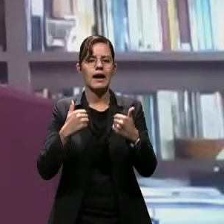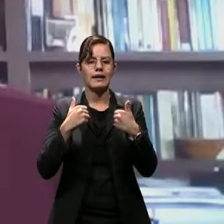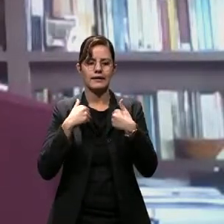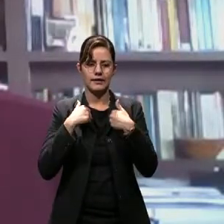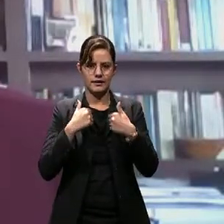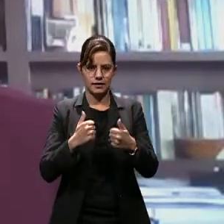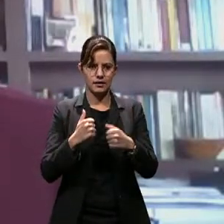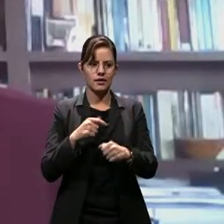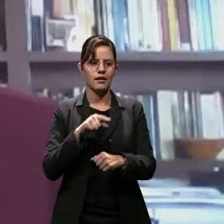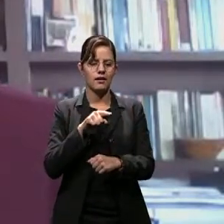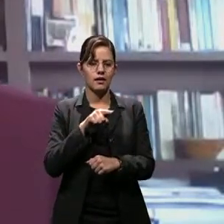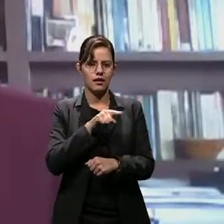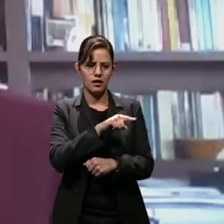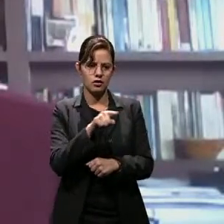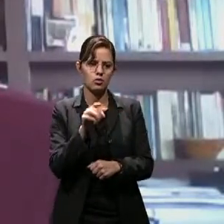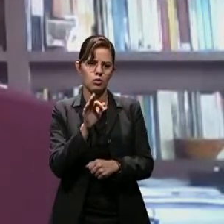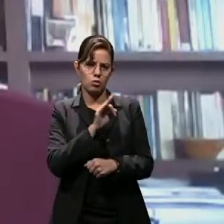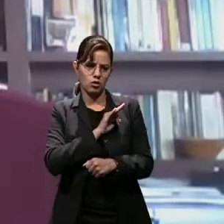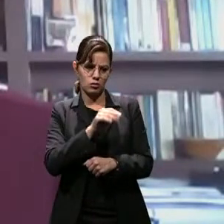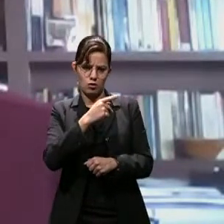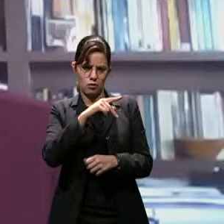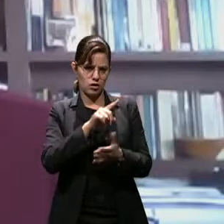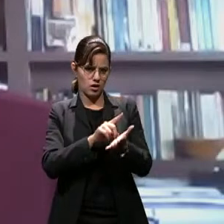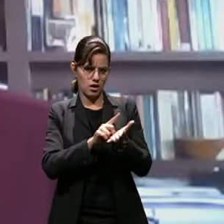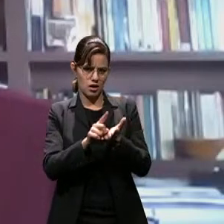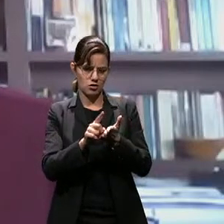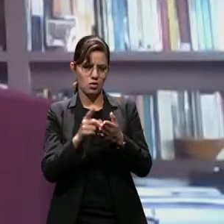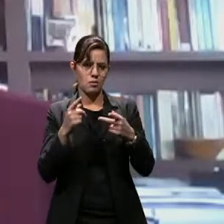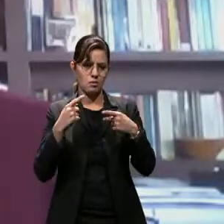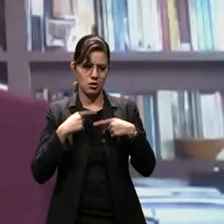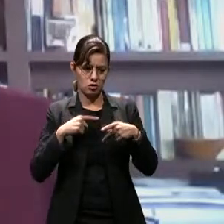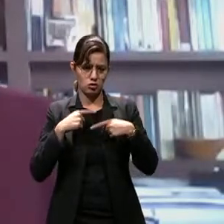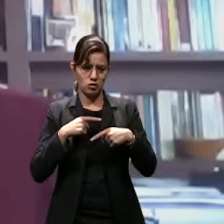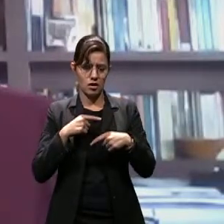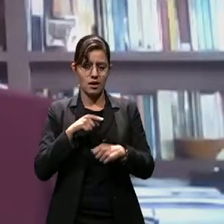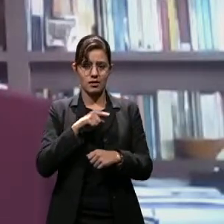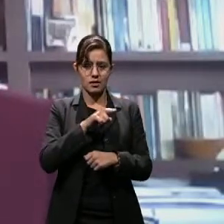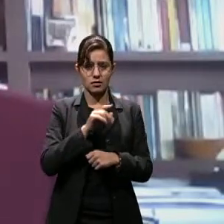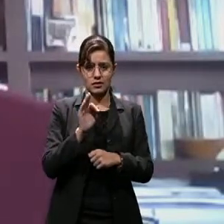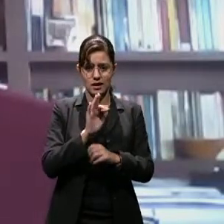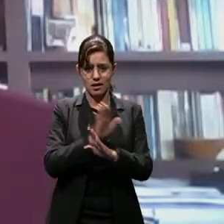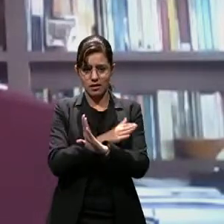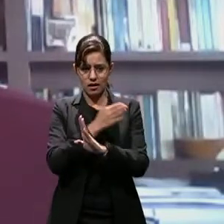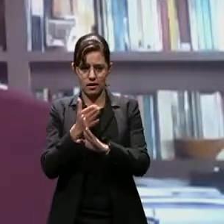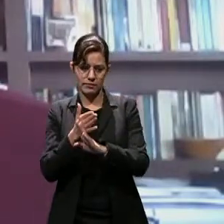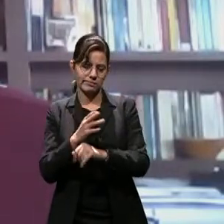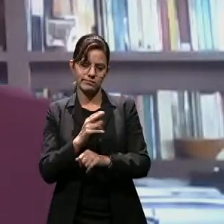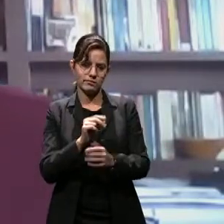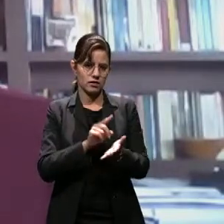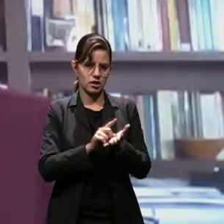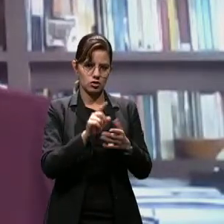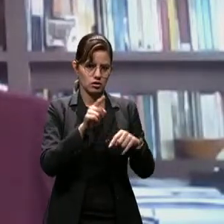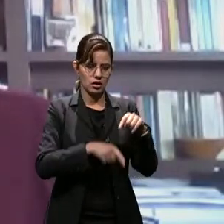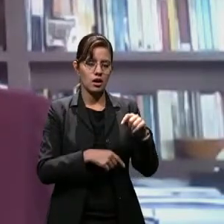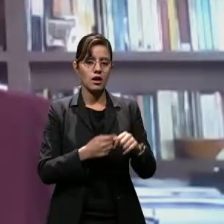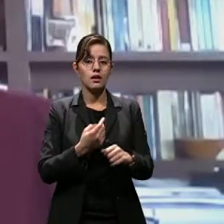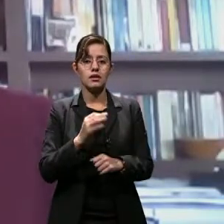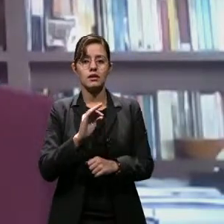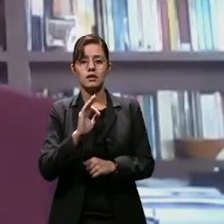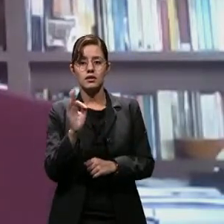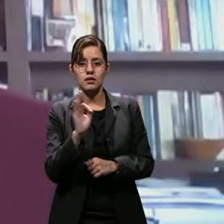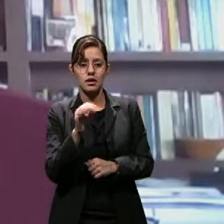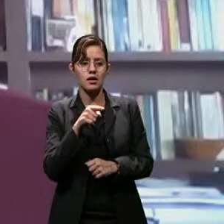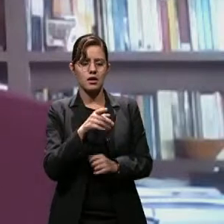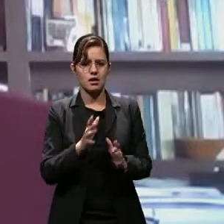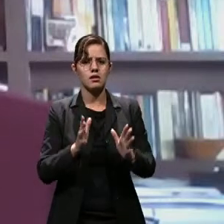consequence should be the restriction of the political right to be voted and not to grant this registration